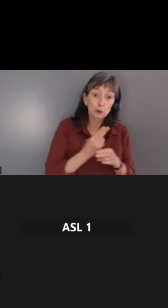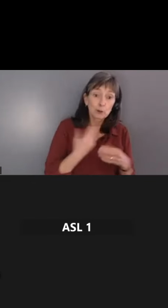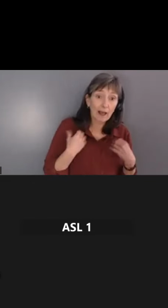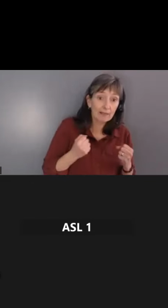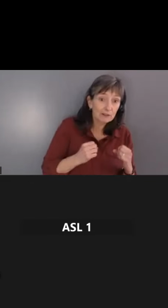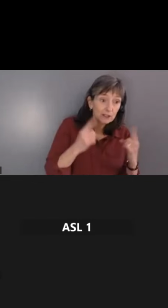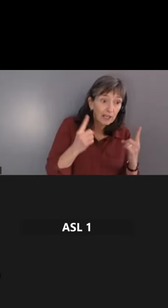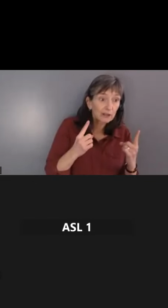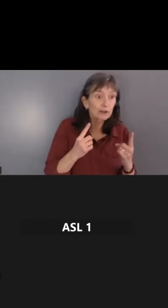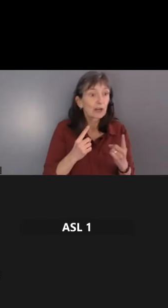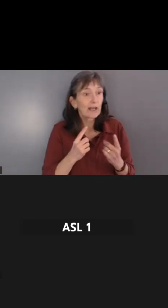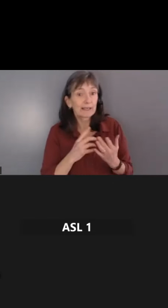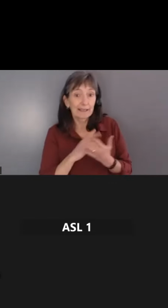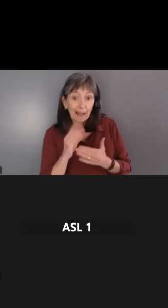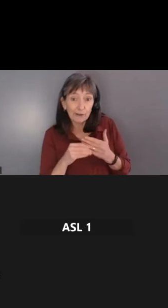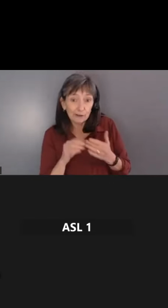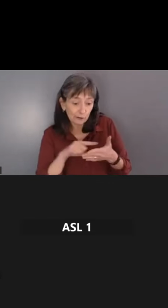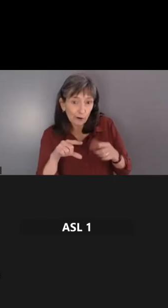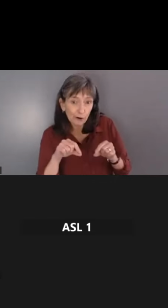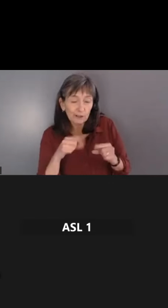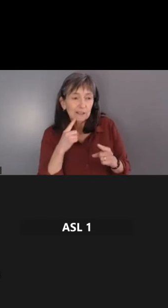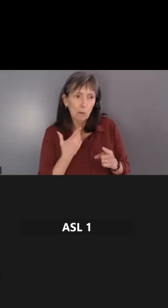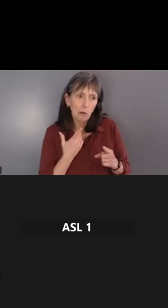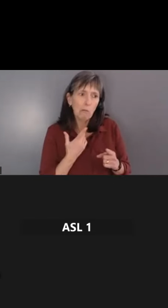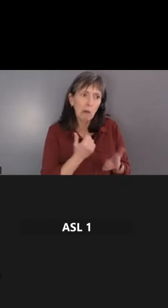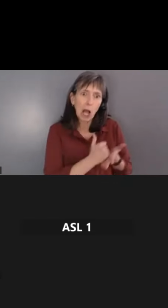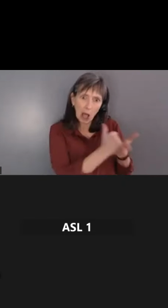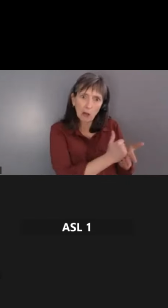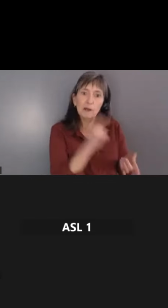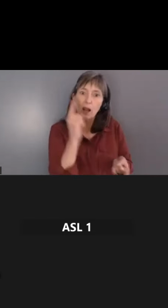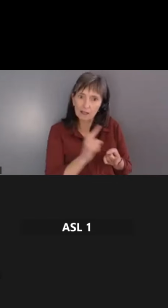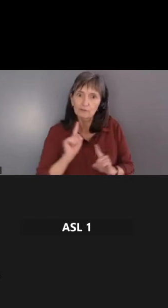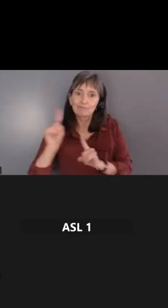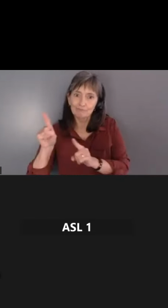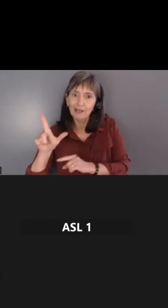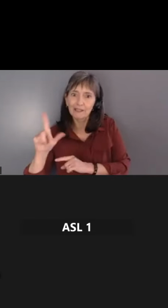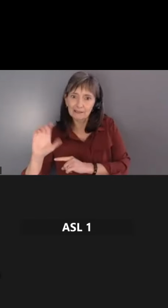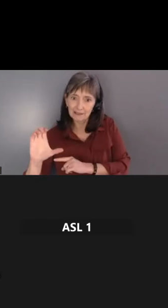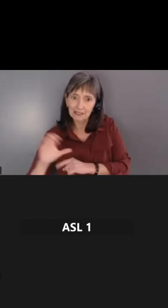found to be effective in preventing admissions into long-term care homes.